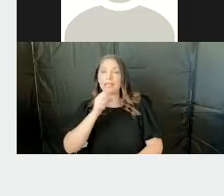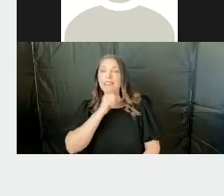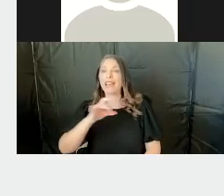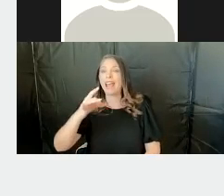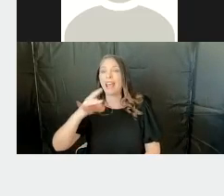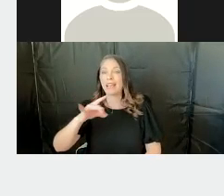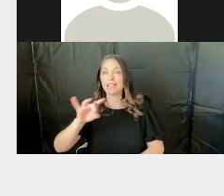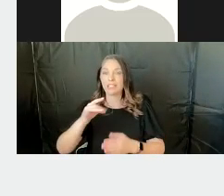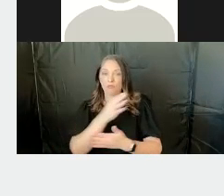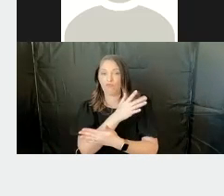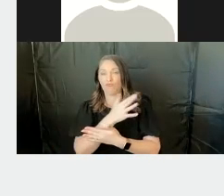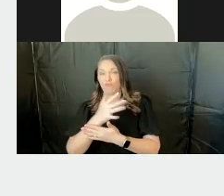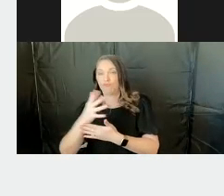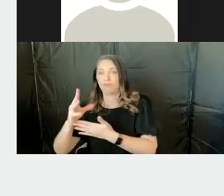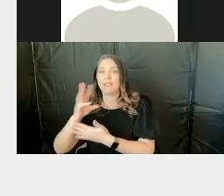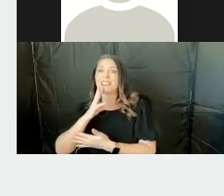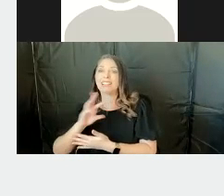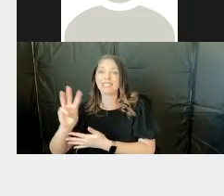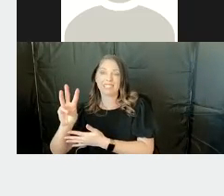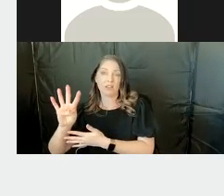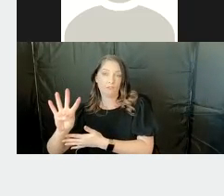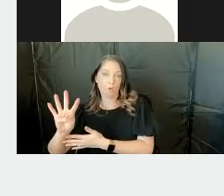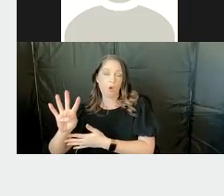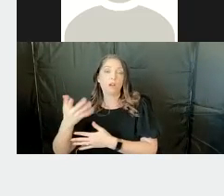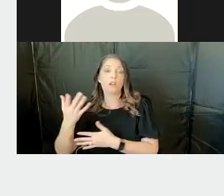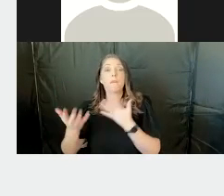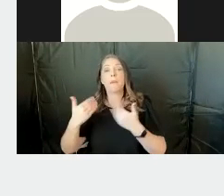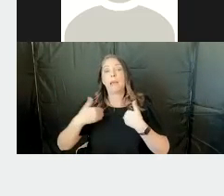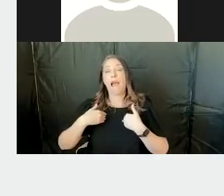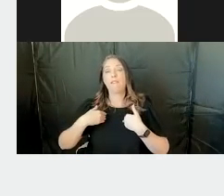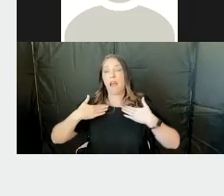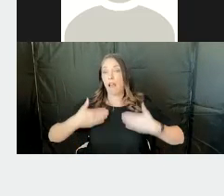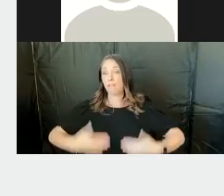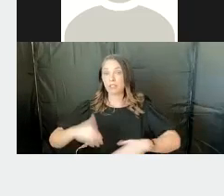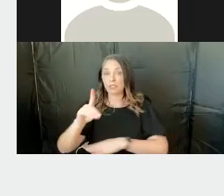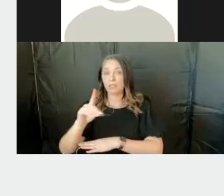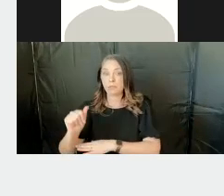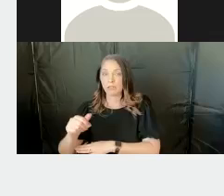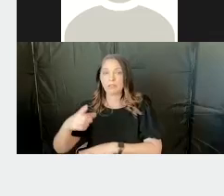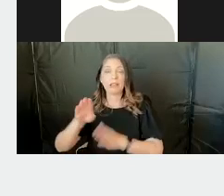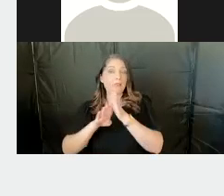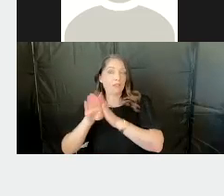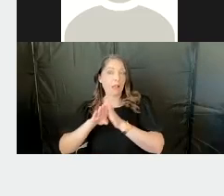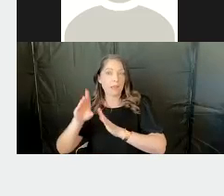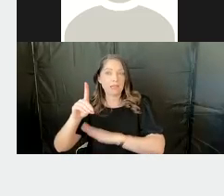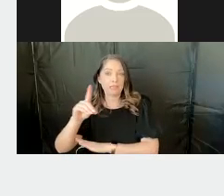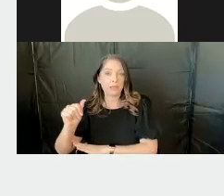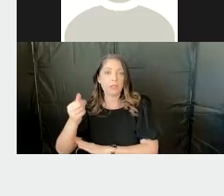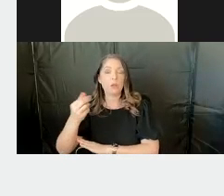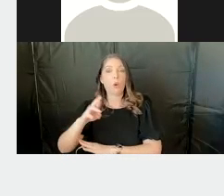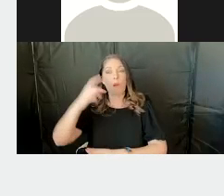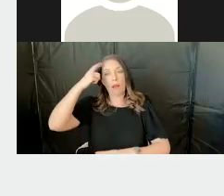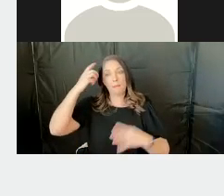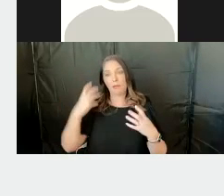years of age with physical disabilities, developmental disabilities, or mental health disabilities.